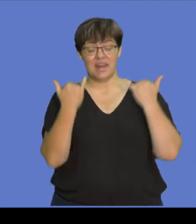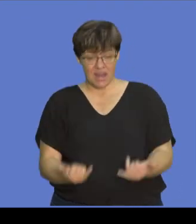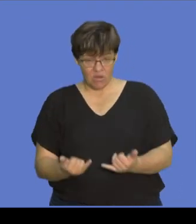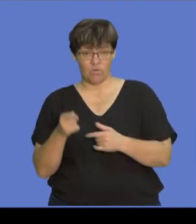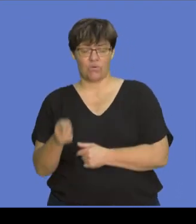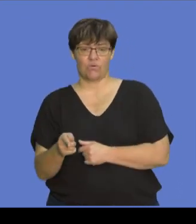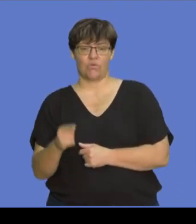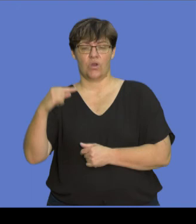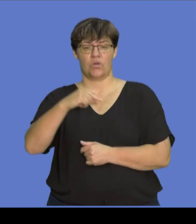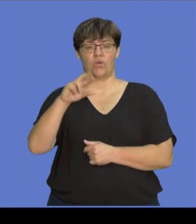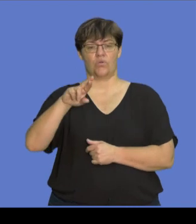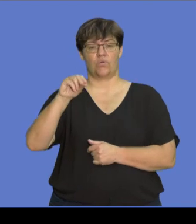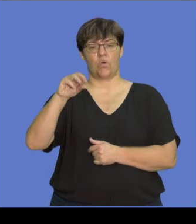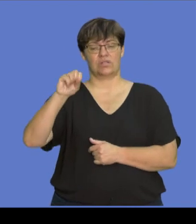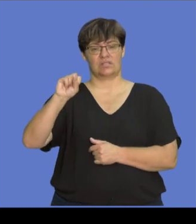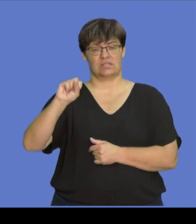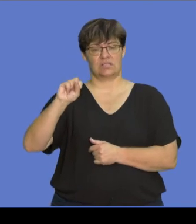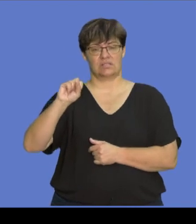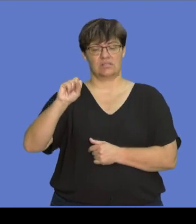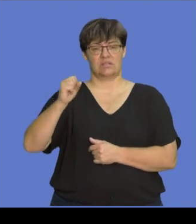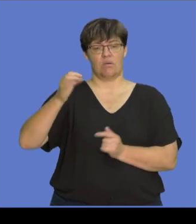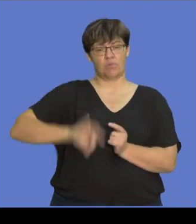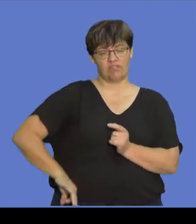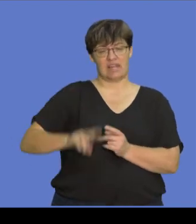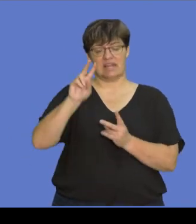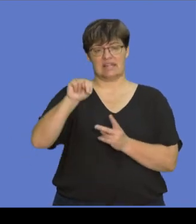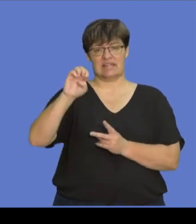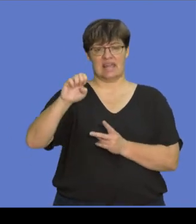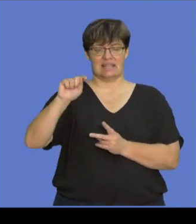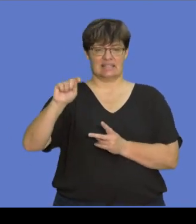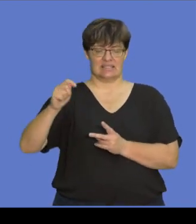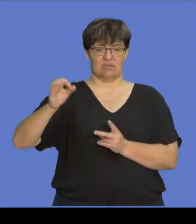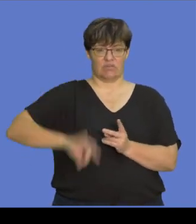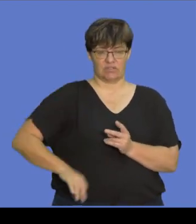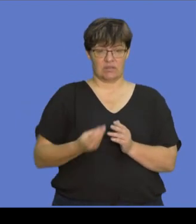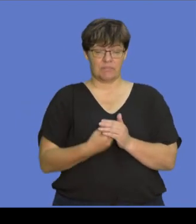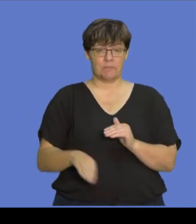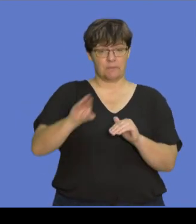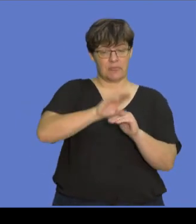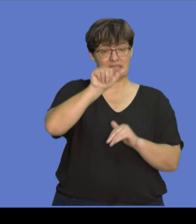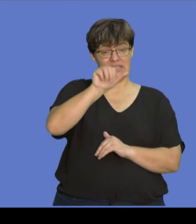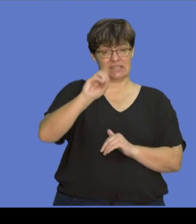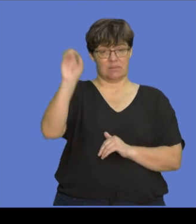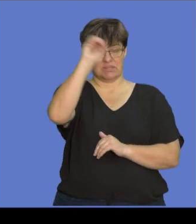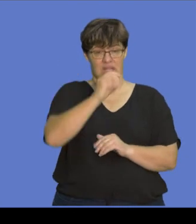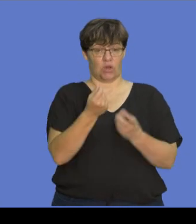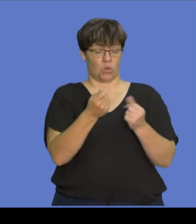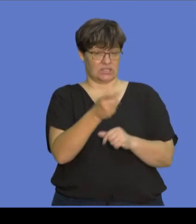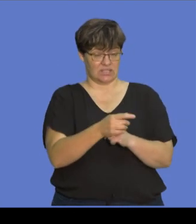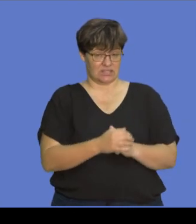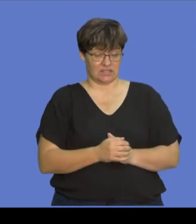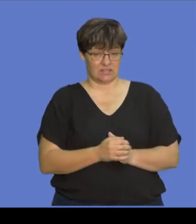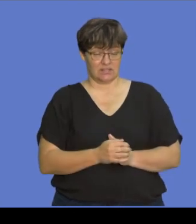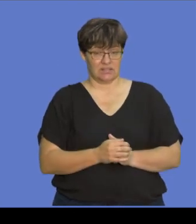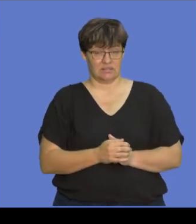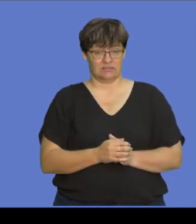gross profit and the net profit. We are told the markup is 60% on cost. Okay, so here goes. We're going